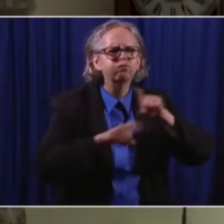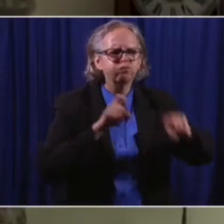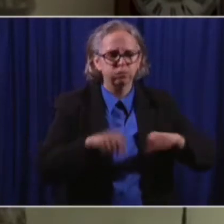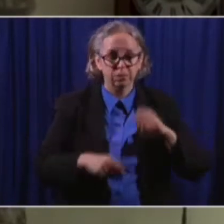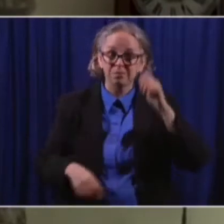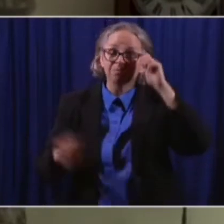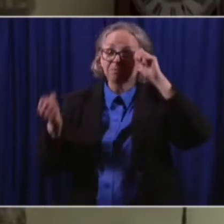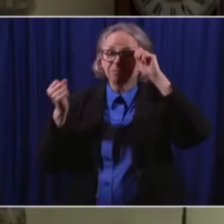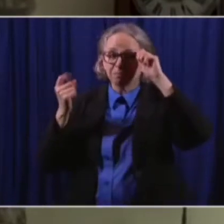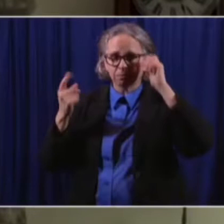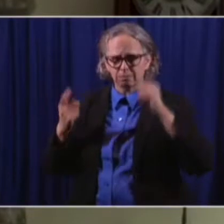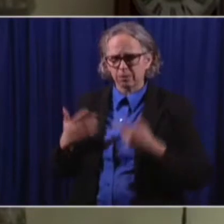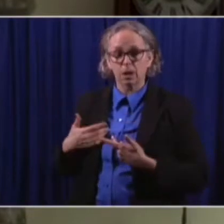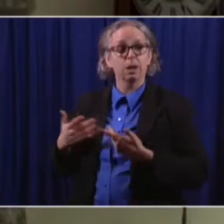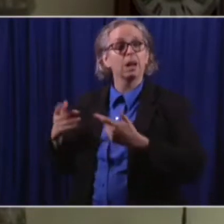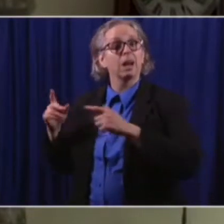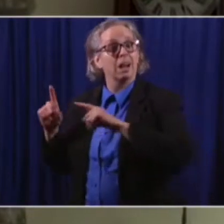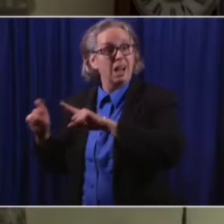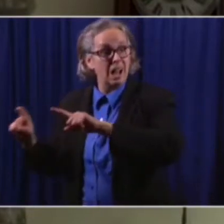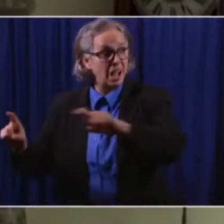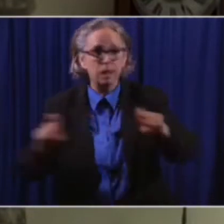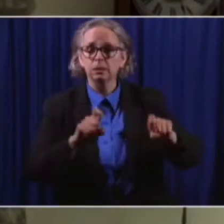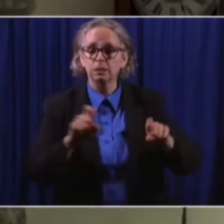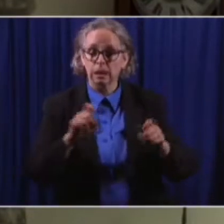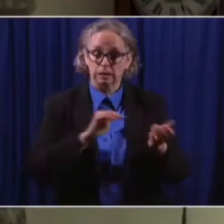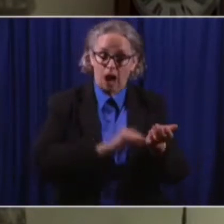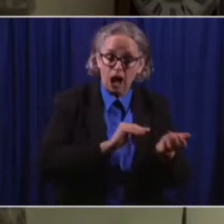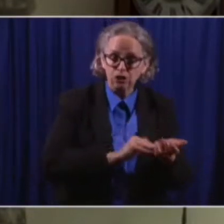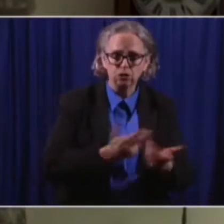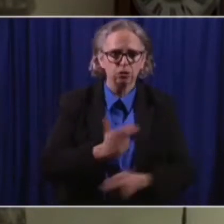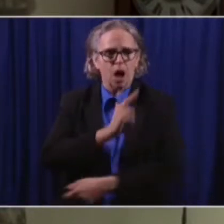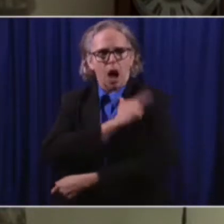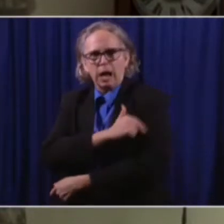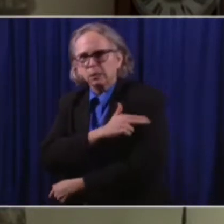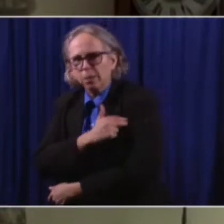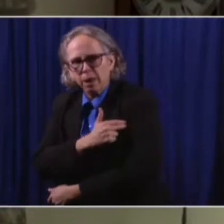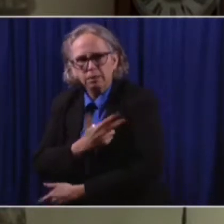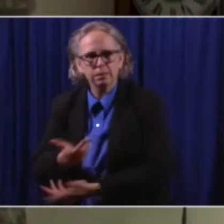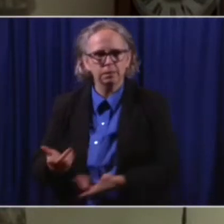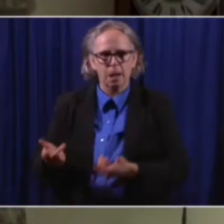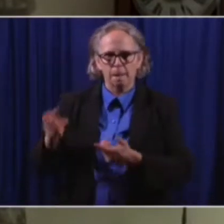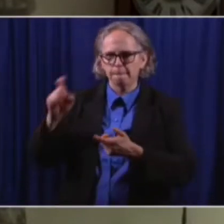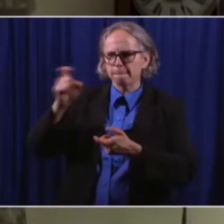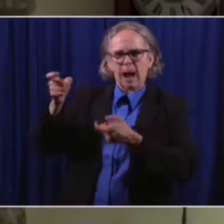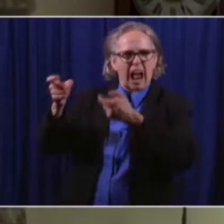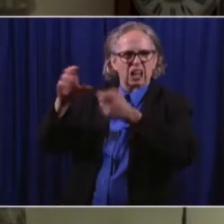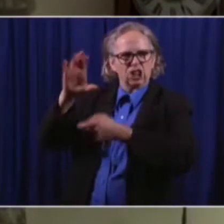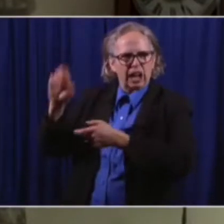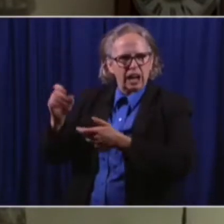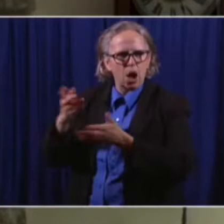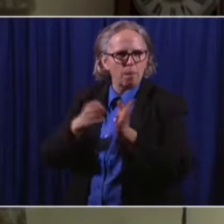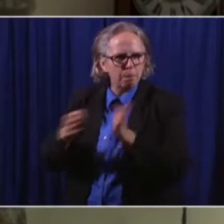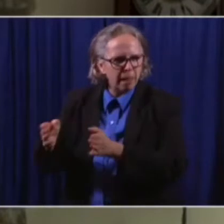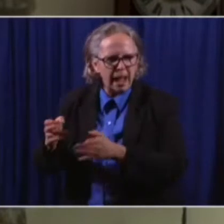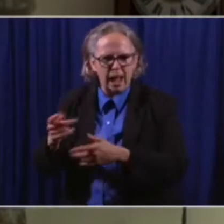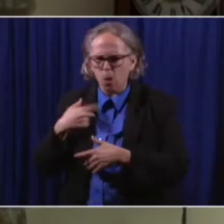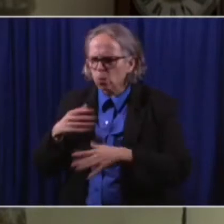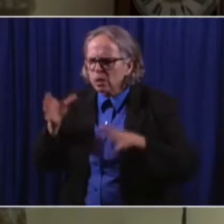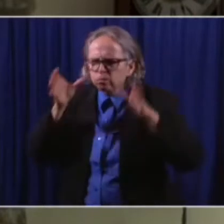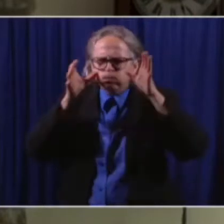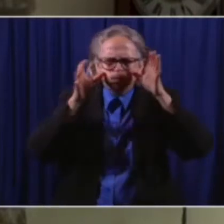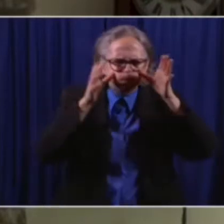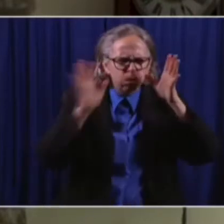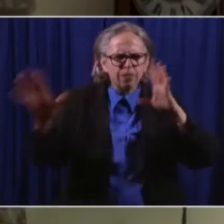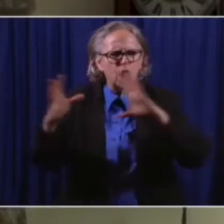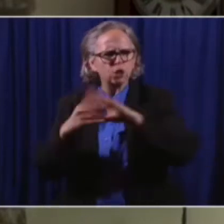physicians, hospitals, healthcare providers, managed care plans to hear their ideas about how we improve the delivery